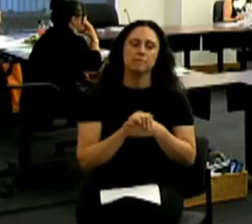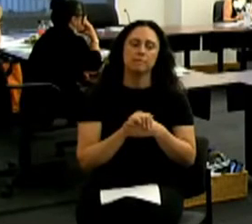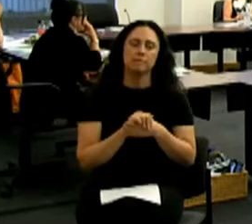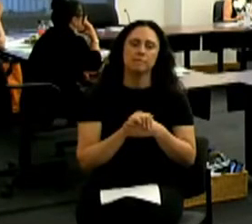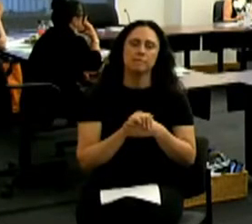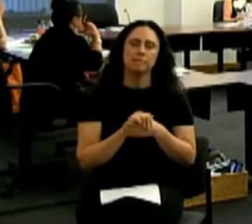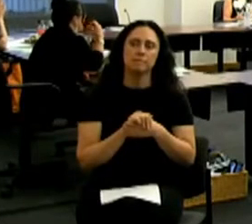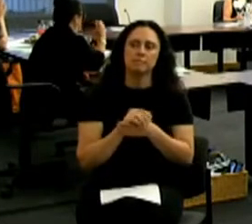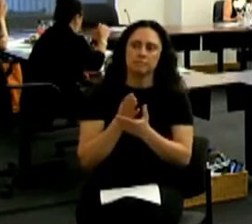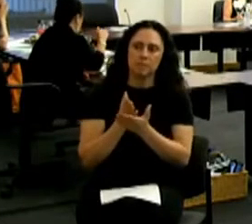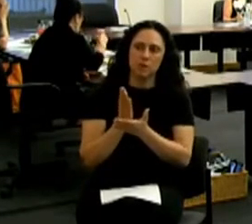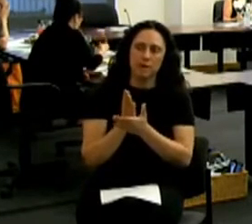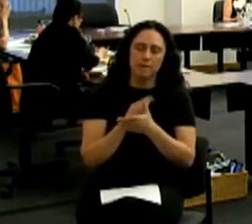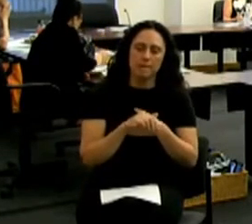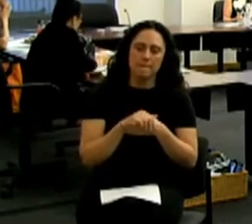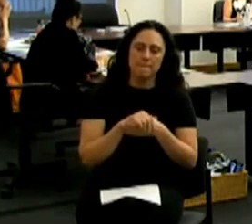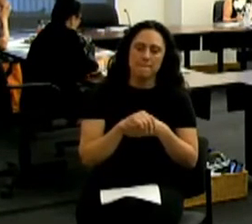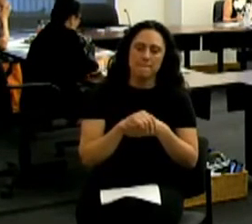All right,